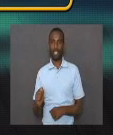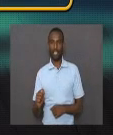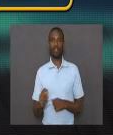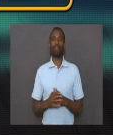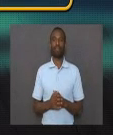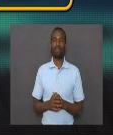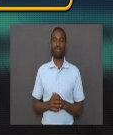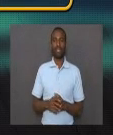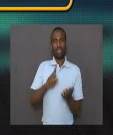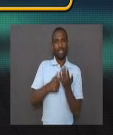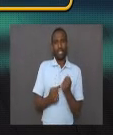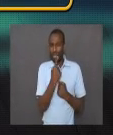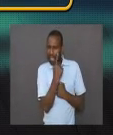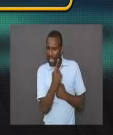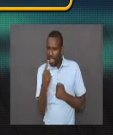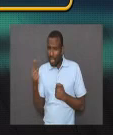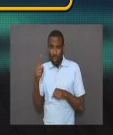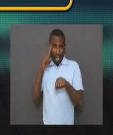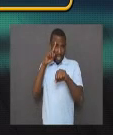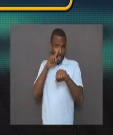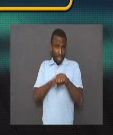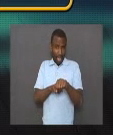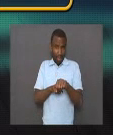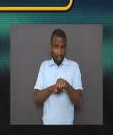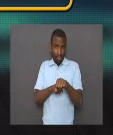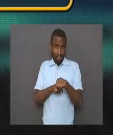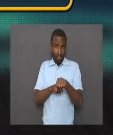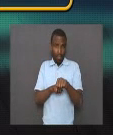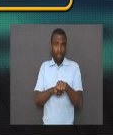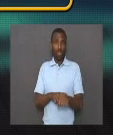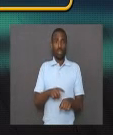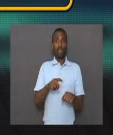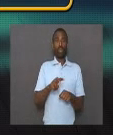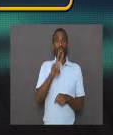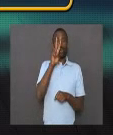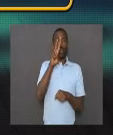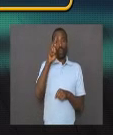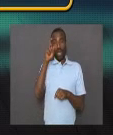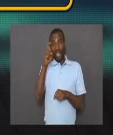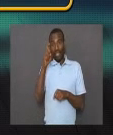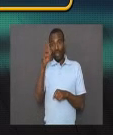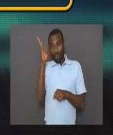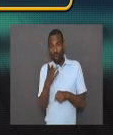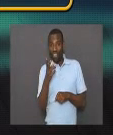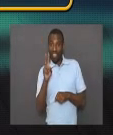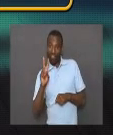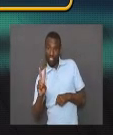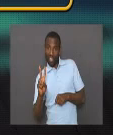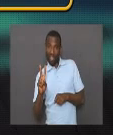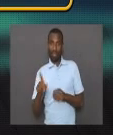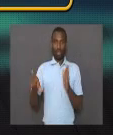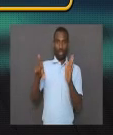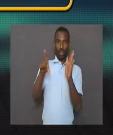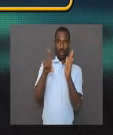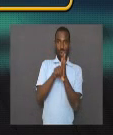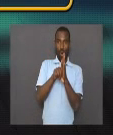So in each time interval of 2x over v, the wall